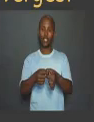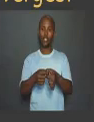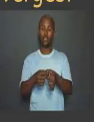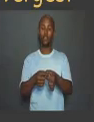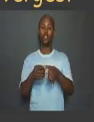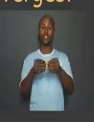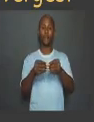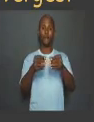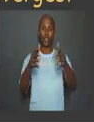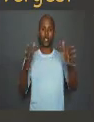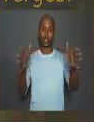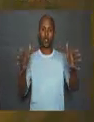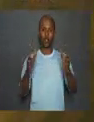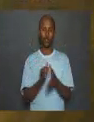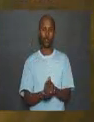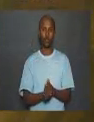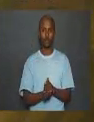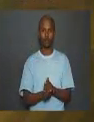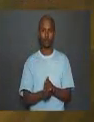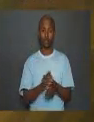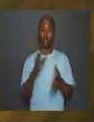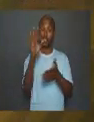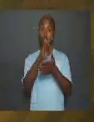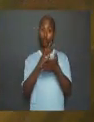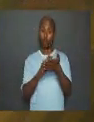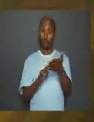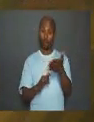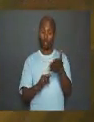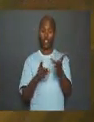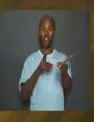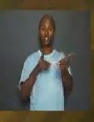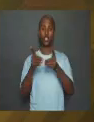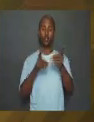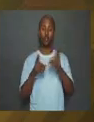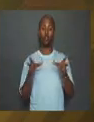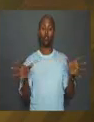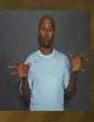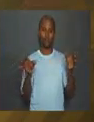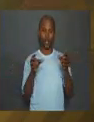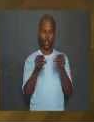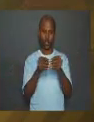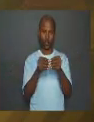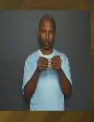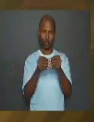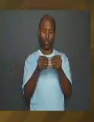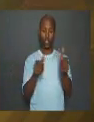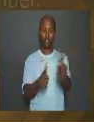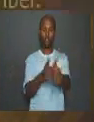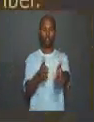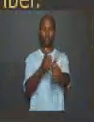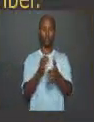to diverge. The formal definition of convergence is as